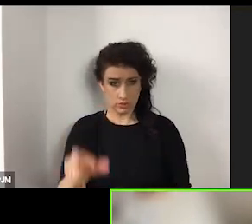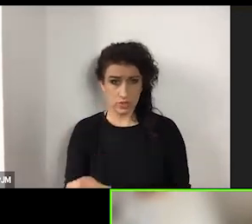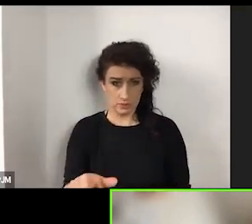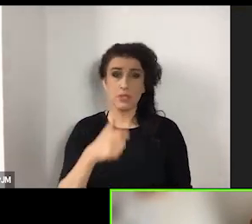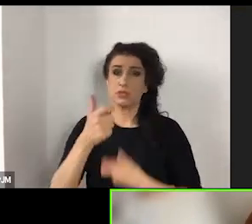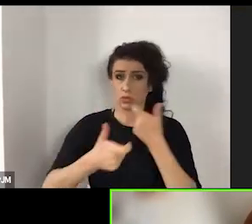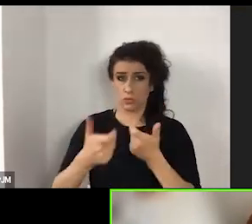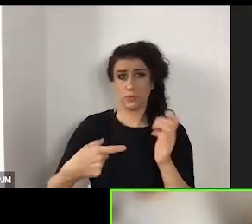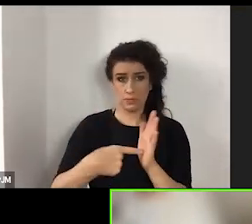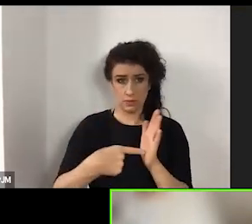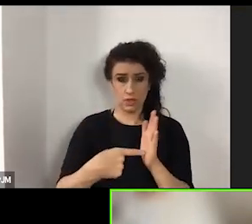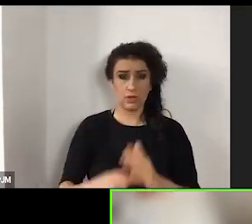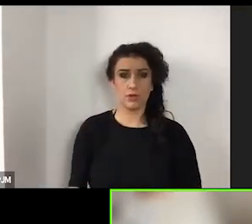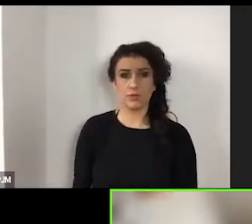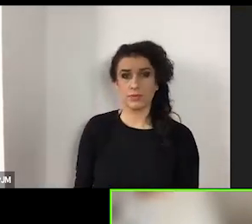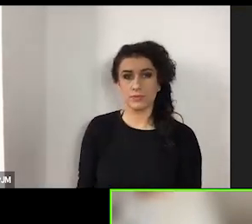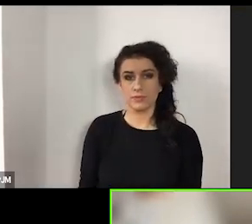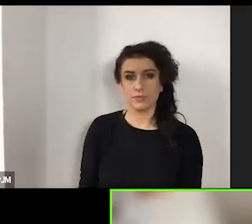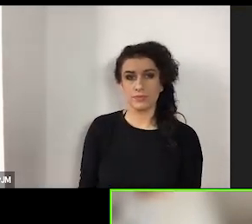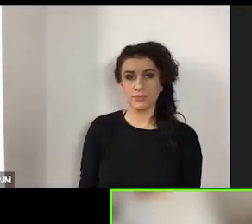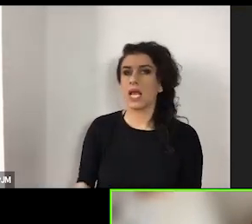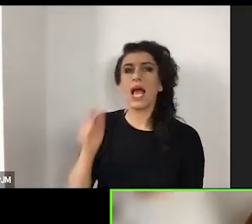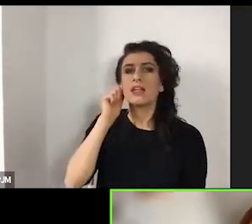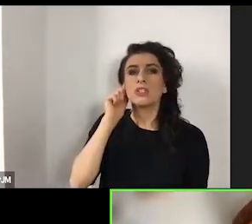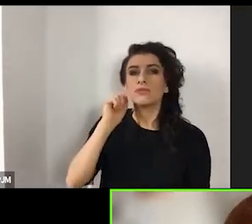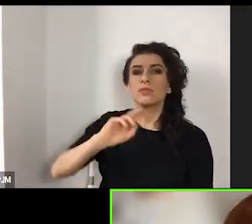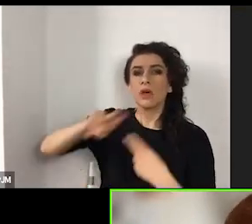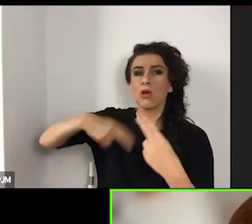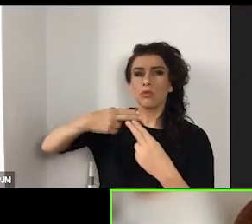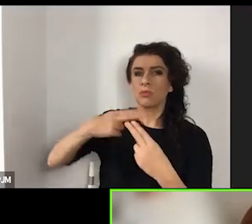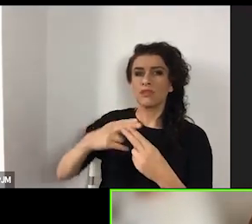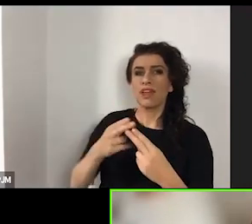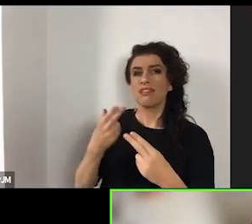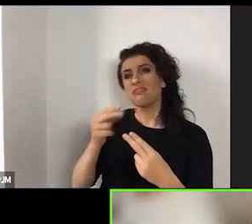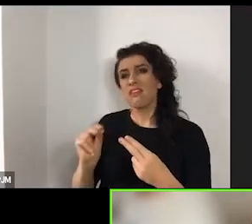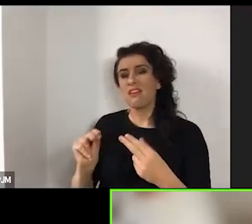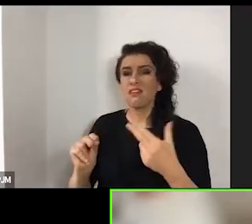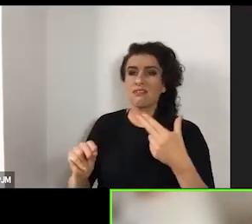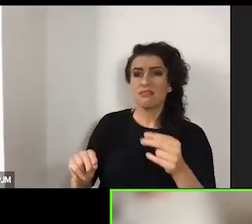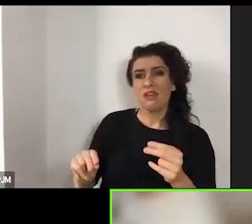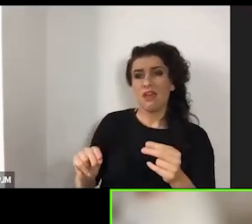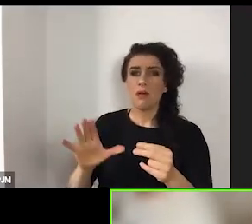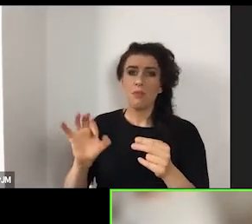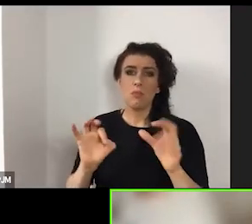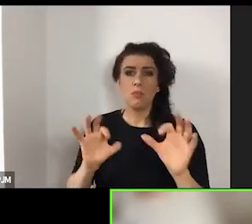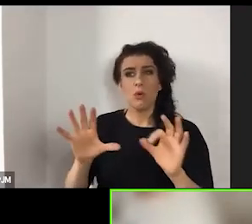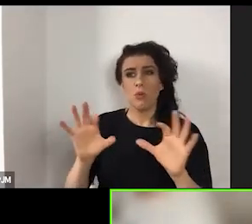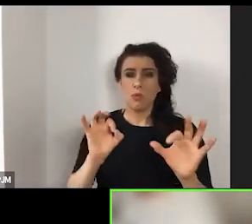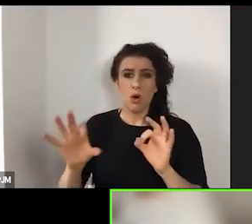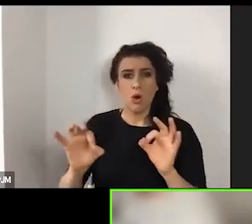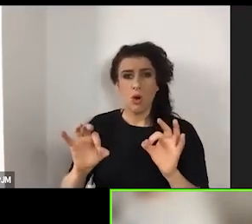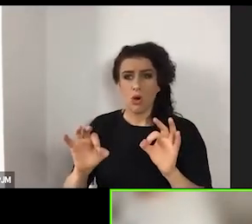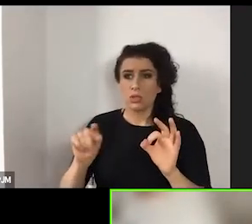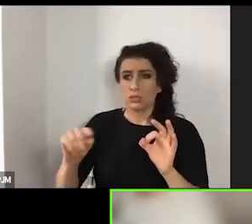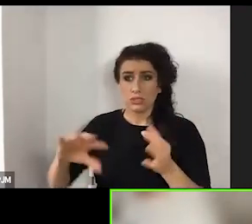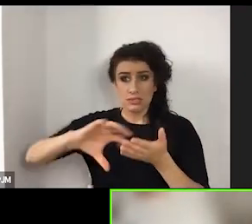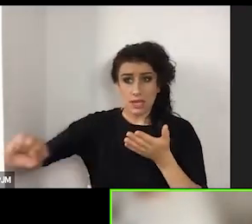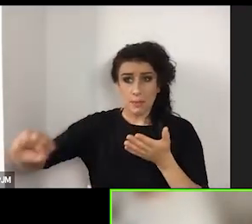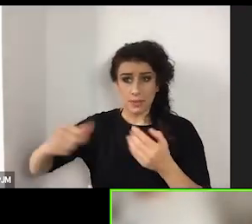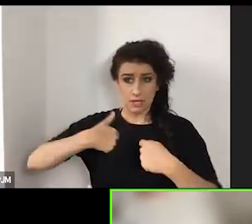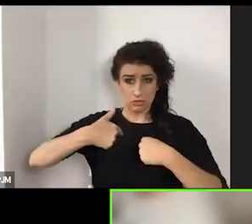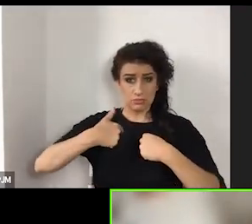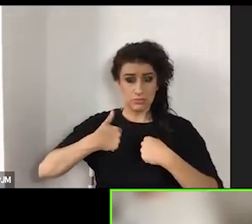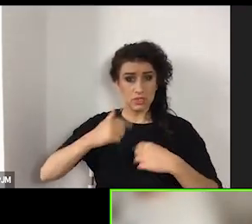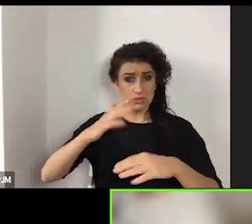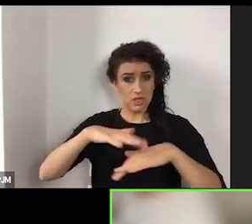know, no, because he won't see them and it will affect them. And, you know, and then I realized it's this lack of confidence. So